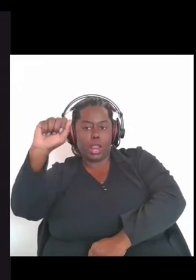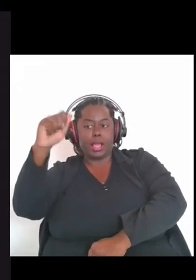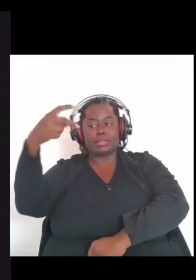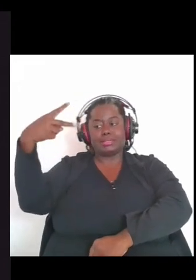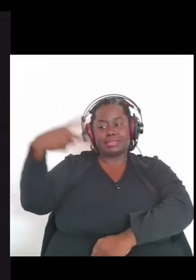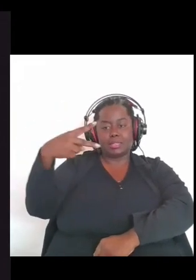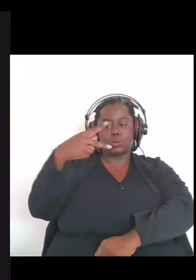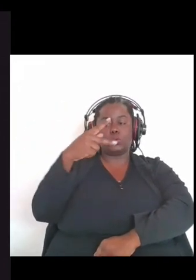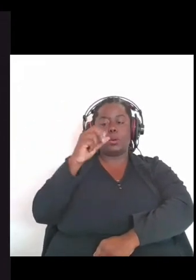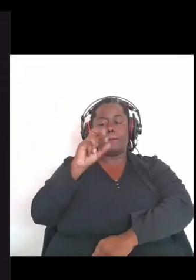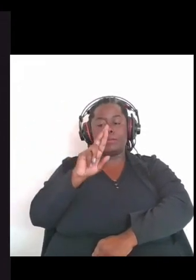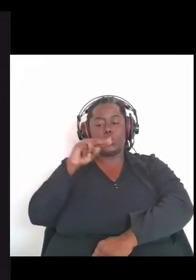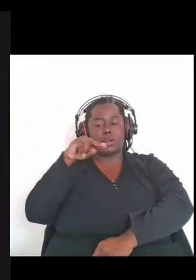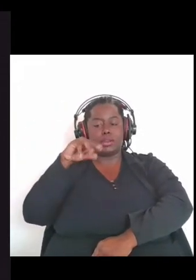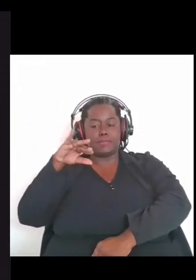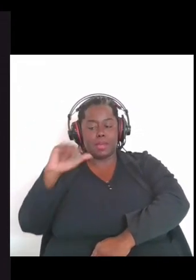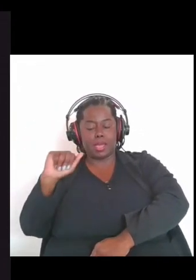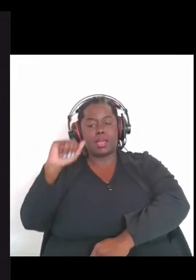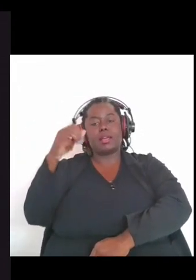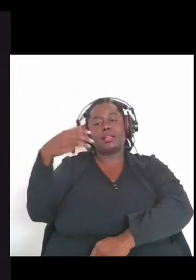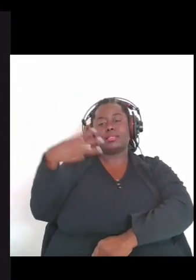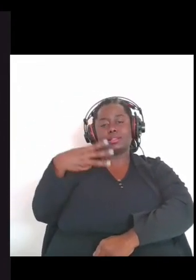permina and then Felipe